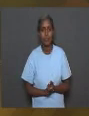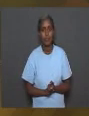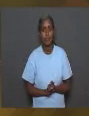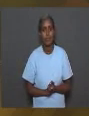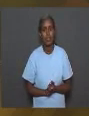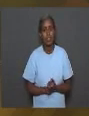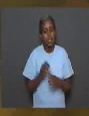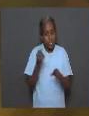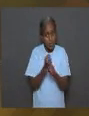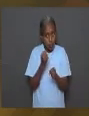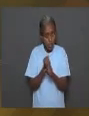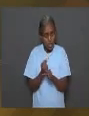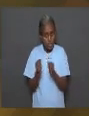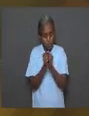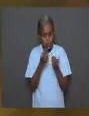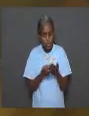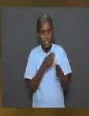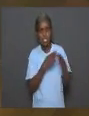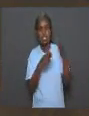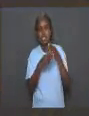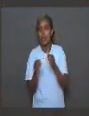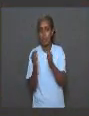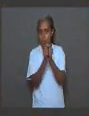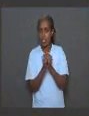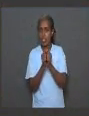Let us work through the steps together.